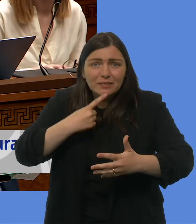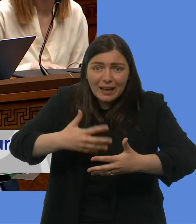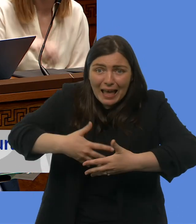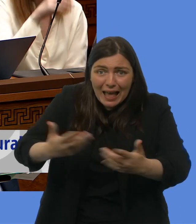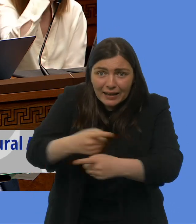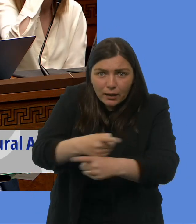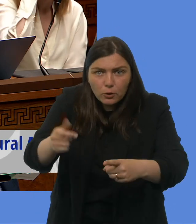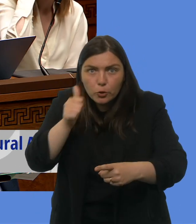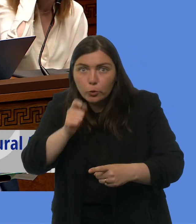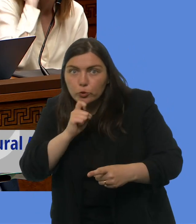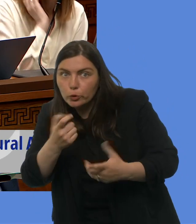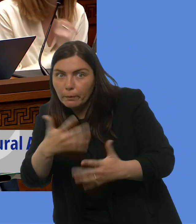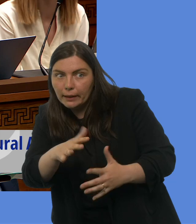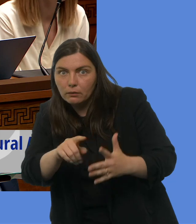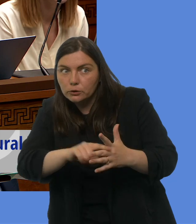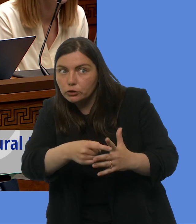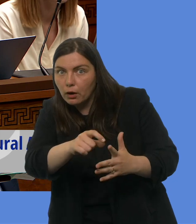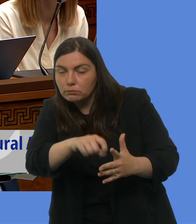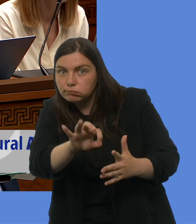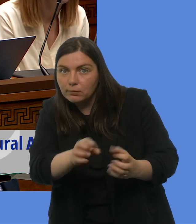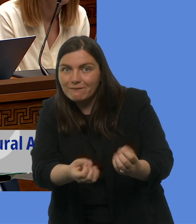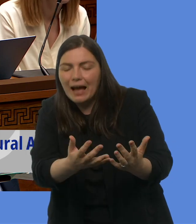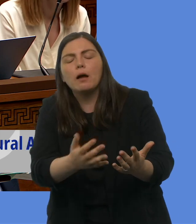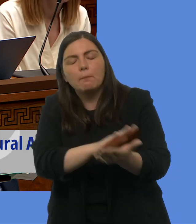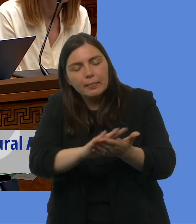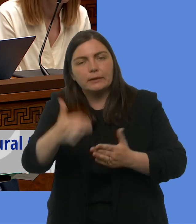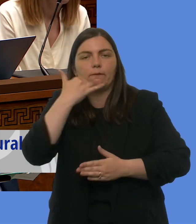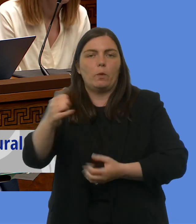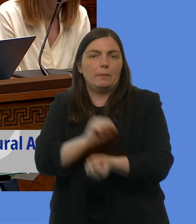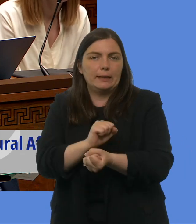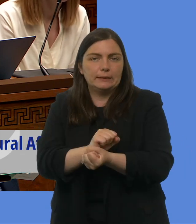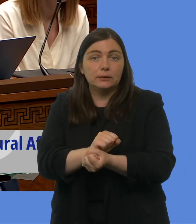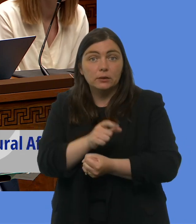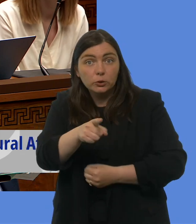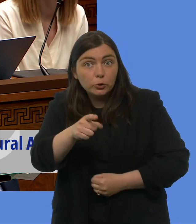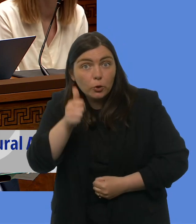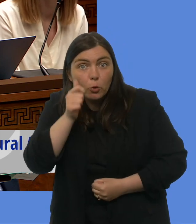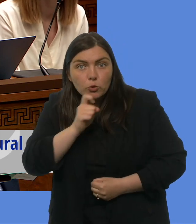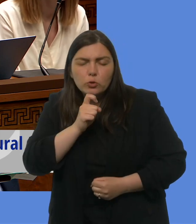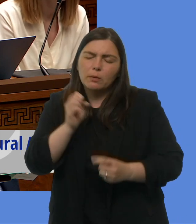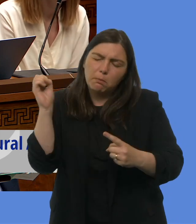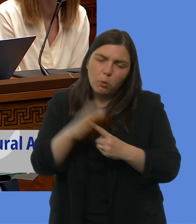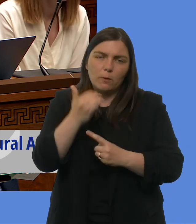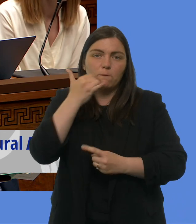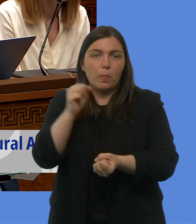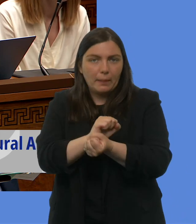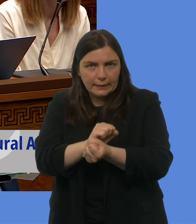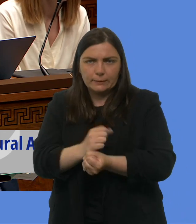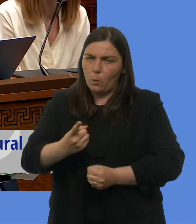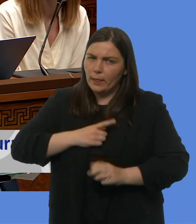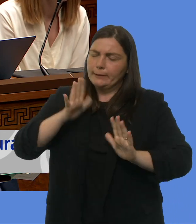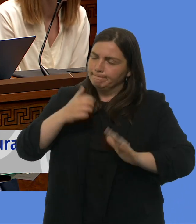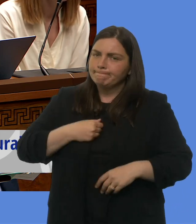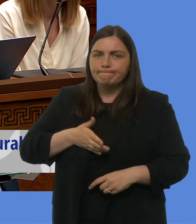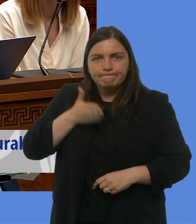this. We need to see people in court, but that requires people who are prepared to give evidence in relation to this. We also need to be conscious that what people